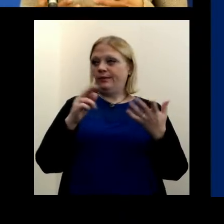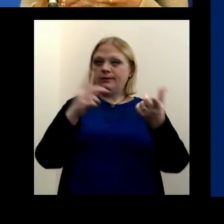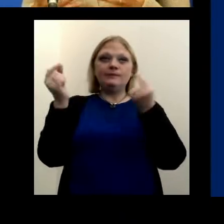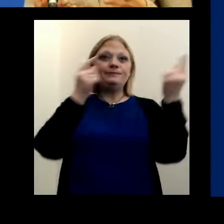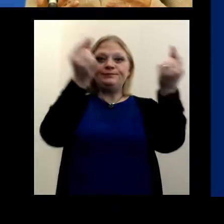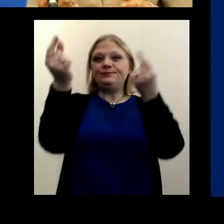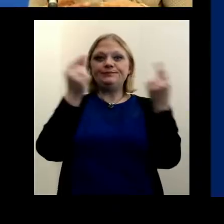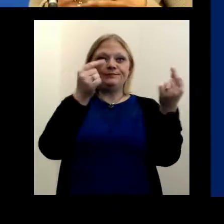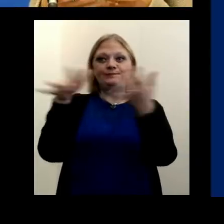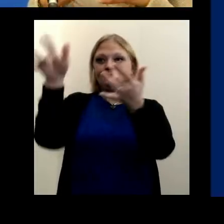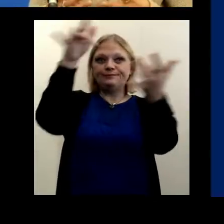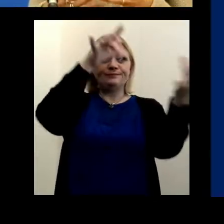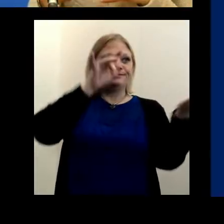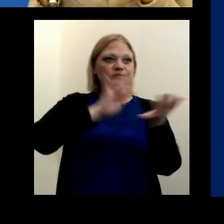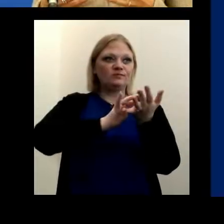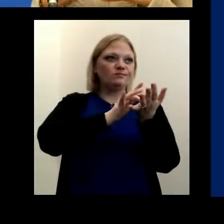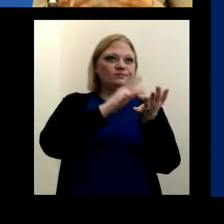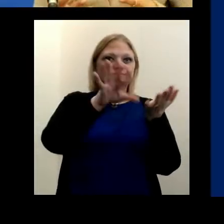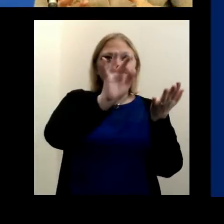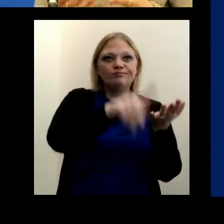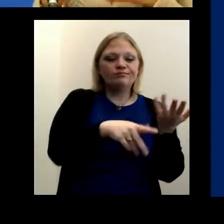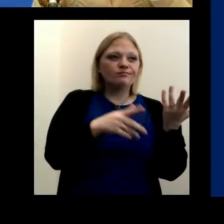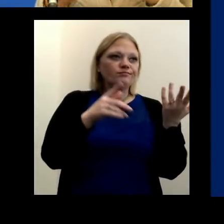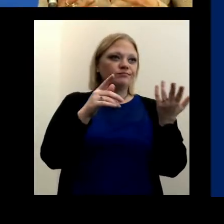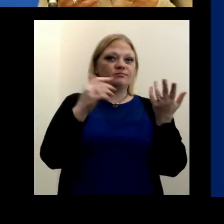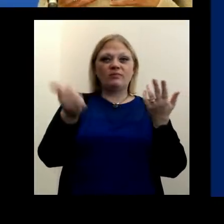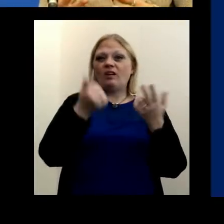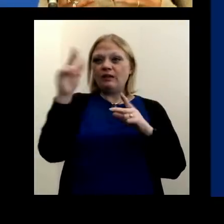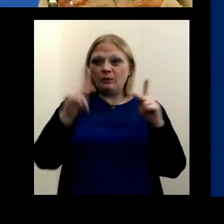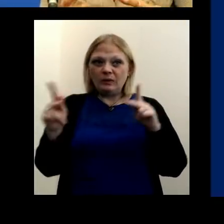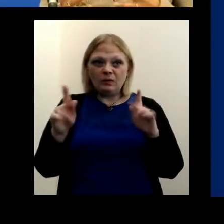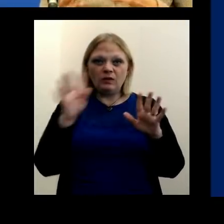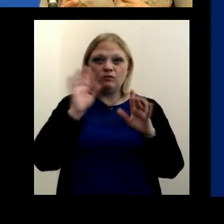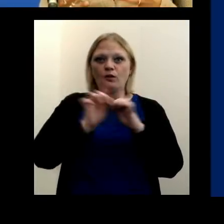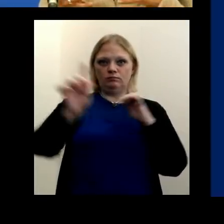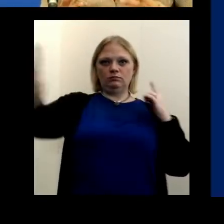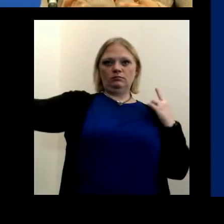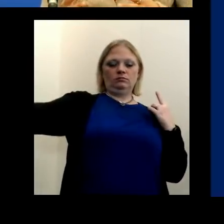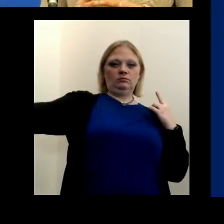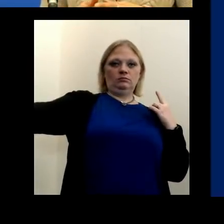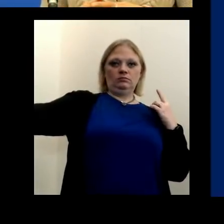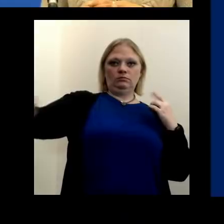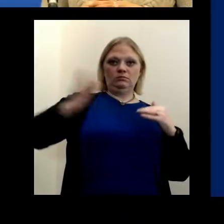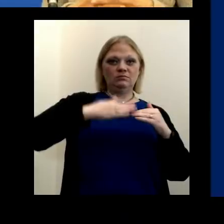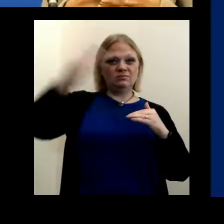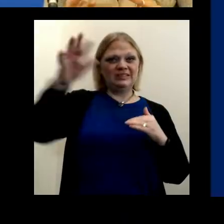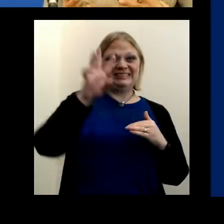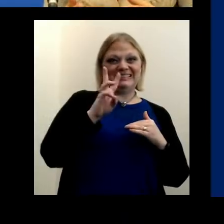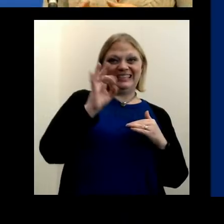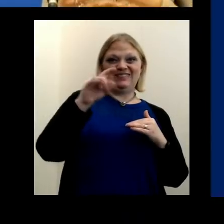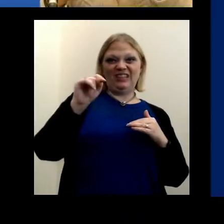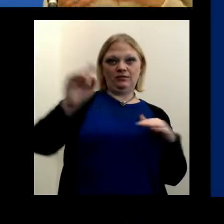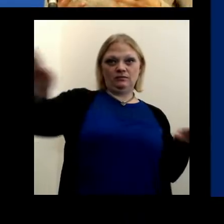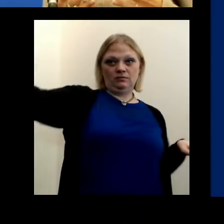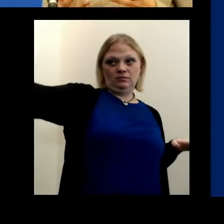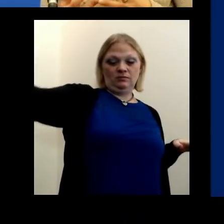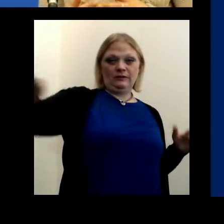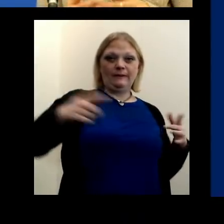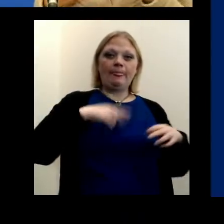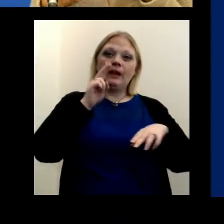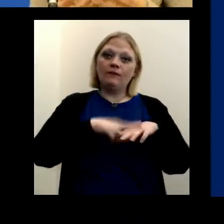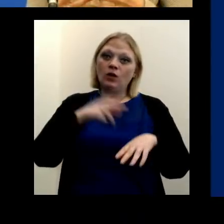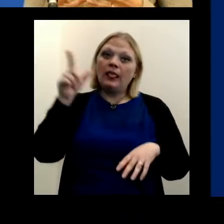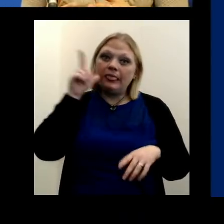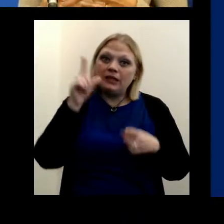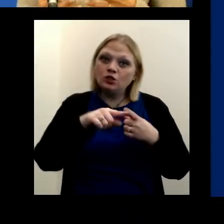have to do, going to the pharmacy. If there are other people, please stay as far apart, at least 6 feet apart. And of course, listen to your